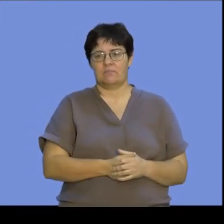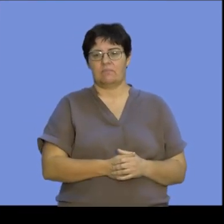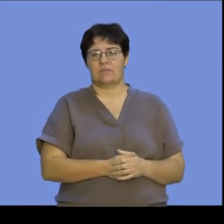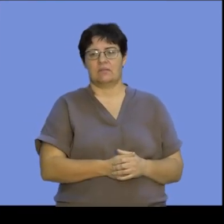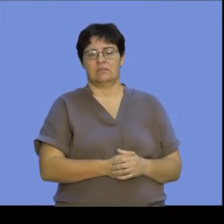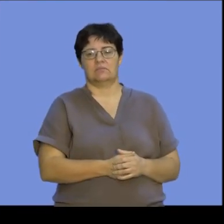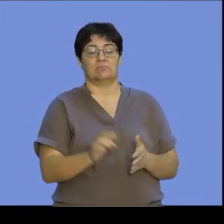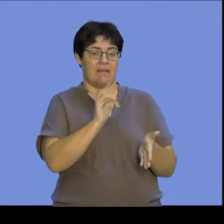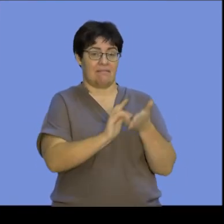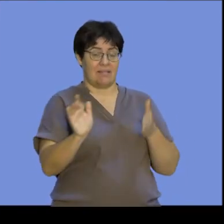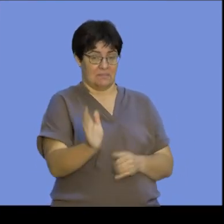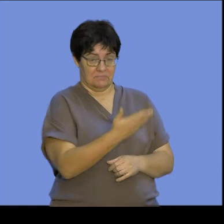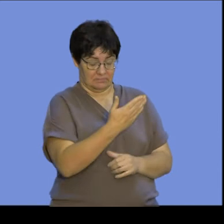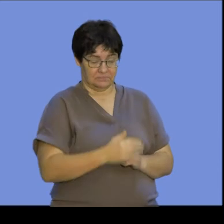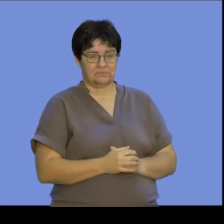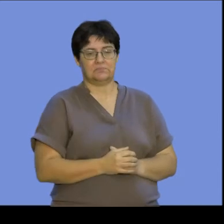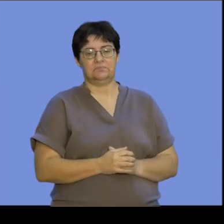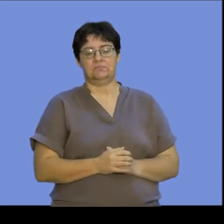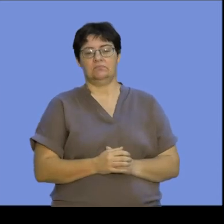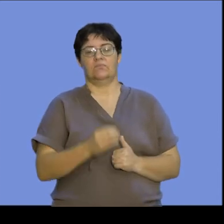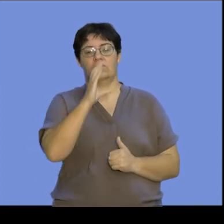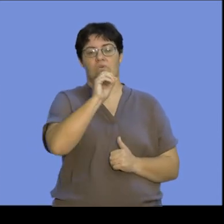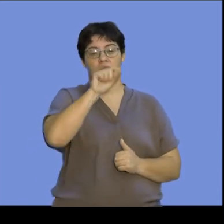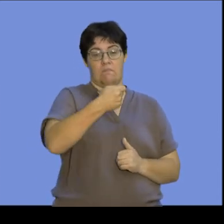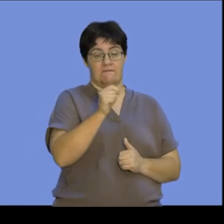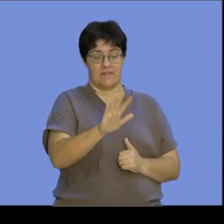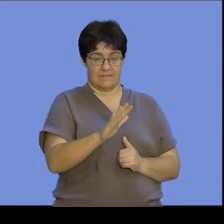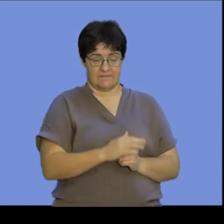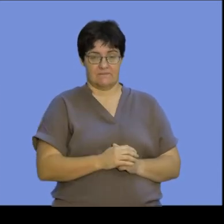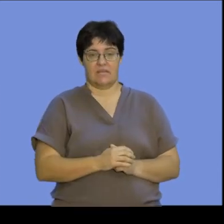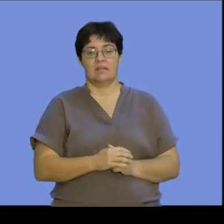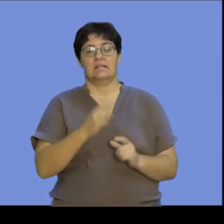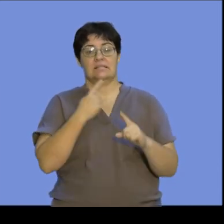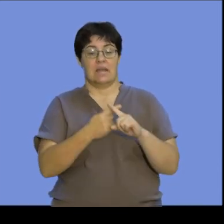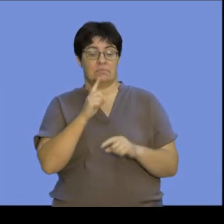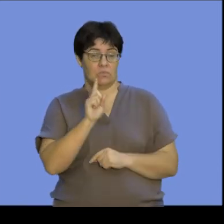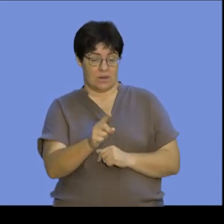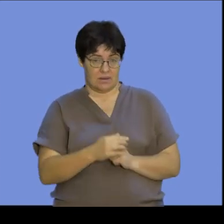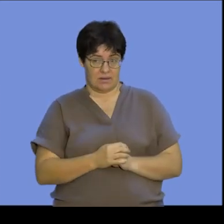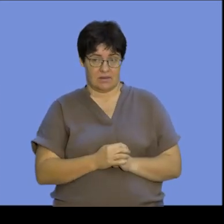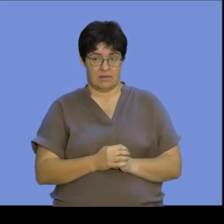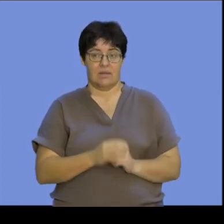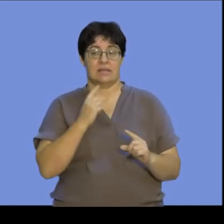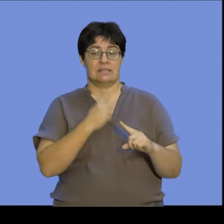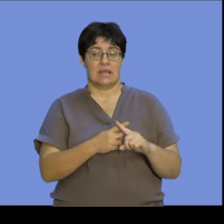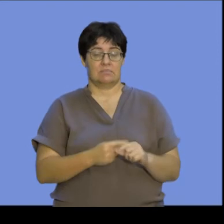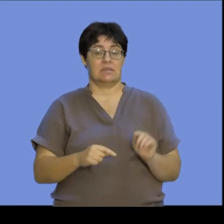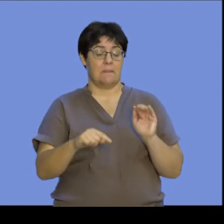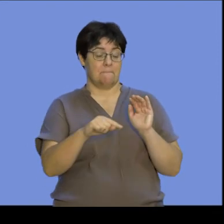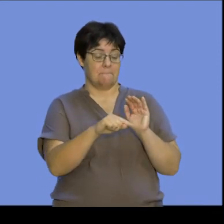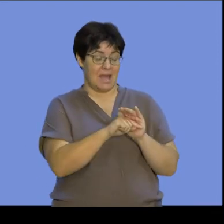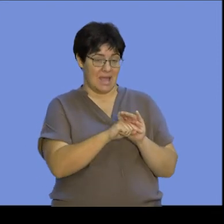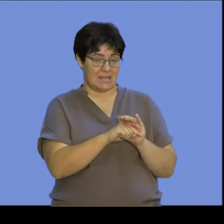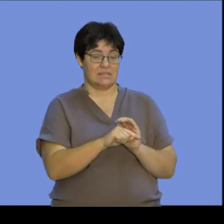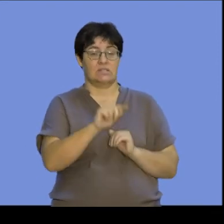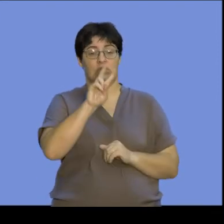Let's clear what we had. So we're going to go 0.5 times 1 times